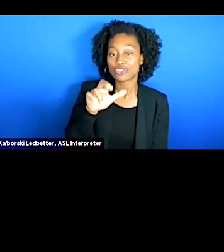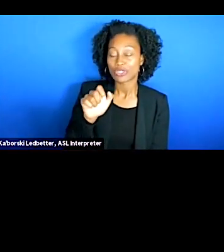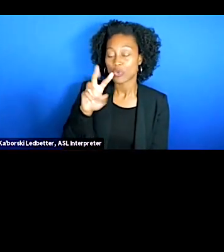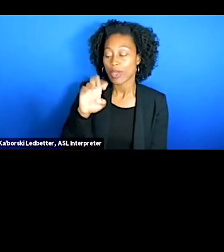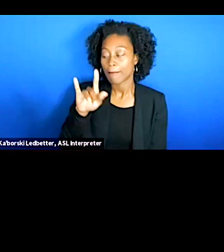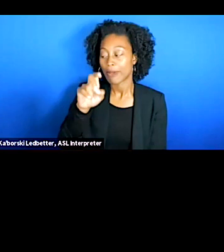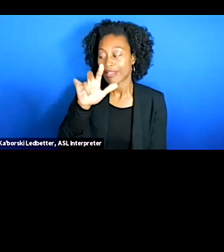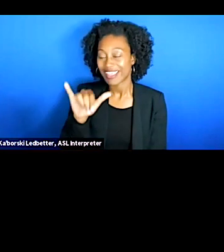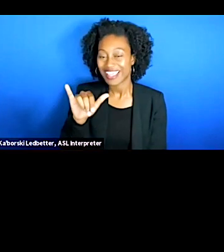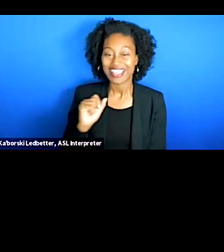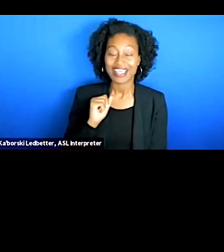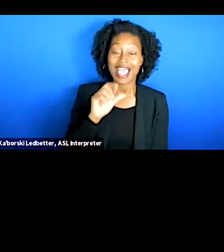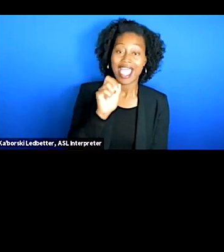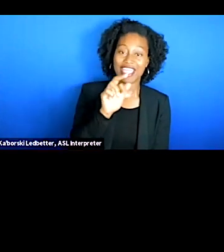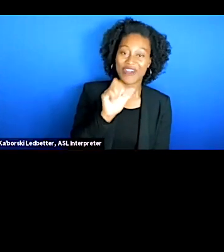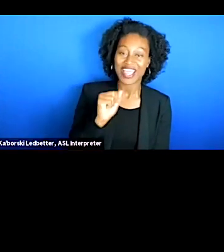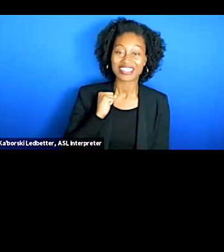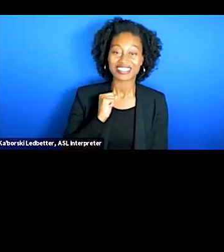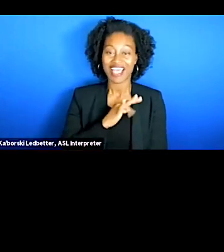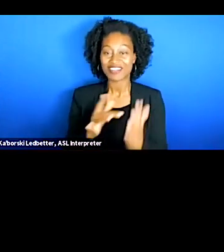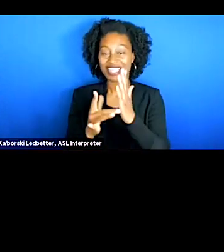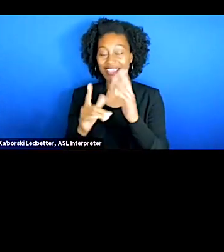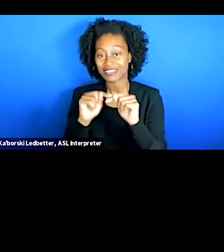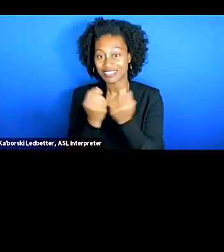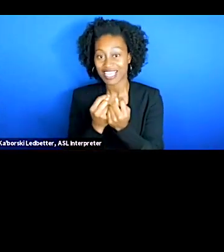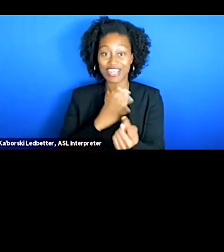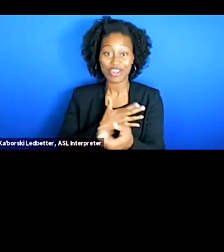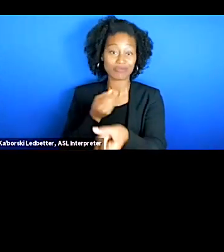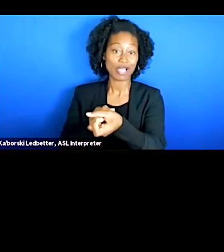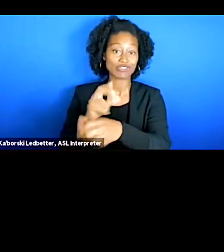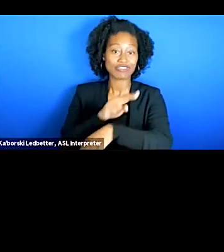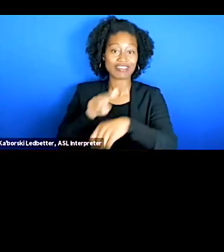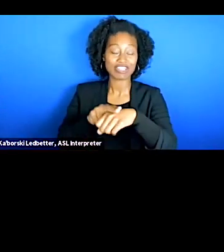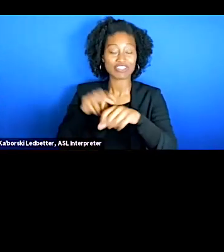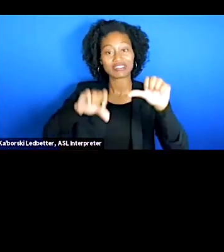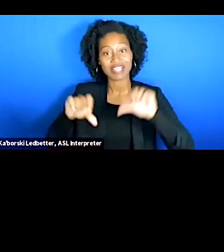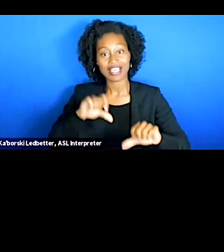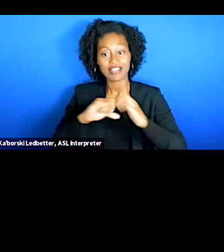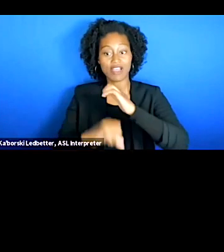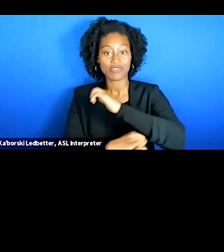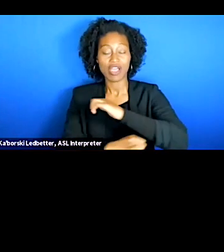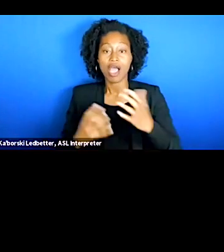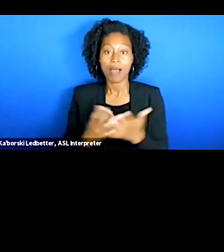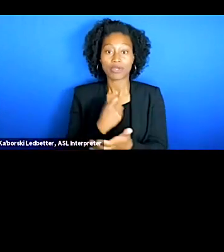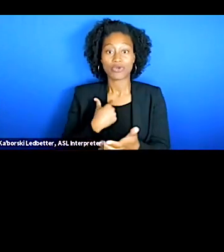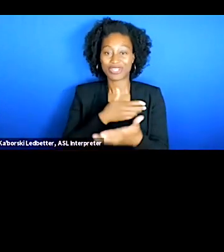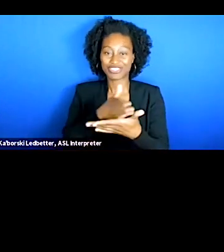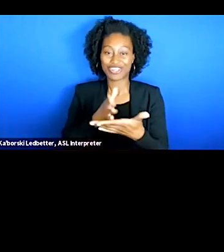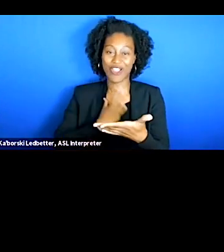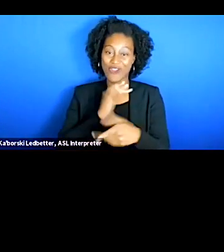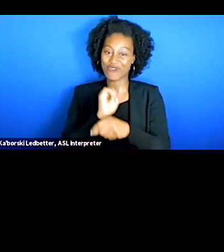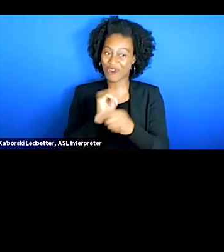team, and to our sponsor, the National Science Foundation, for the opportunity to share our work with you.